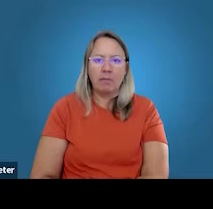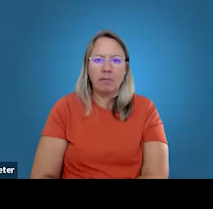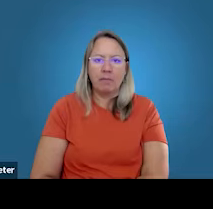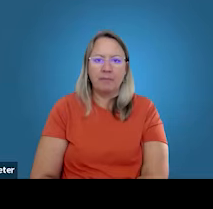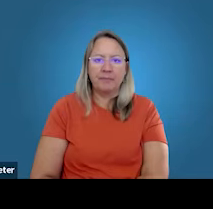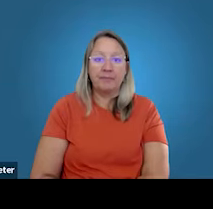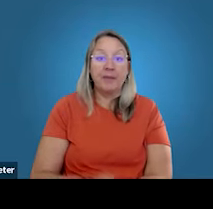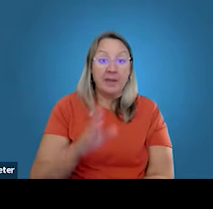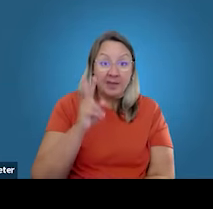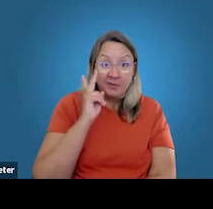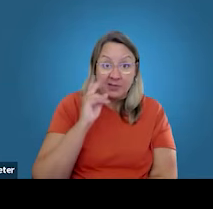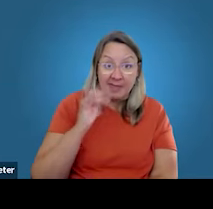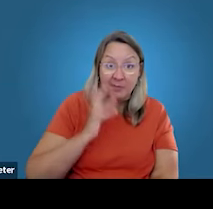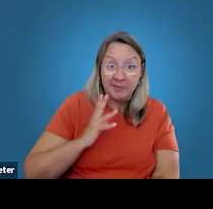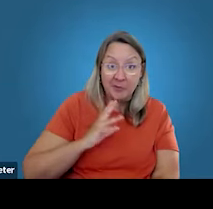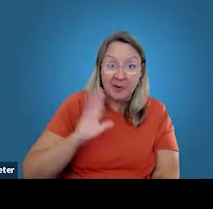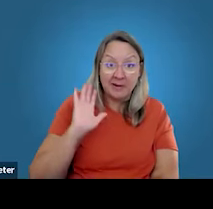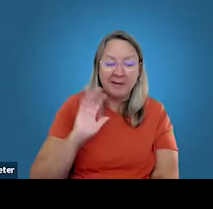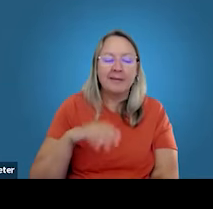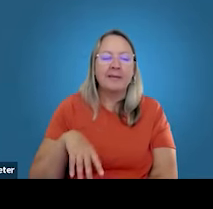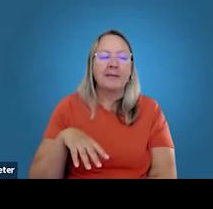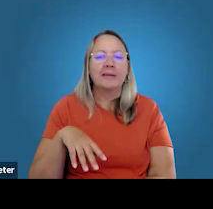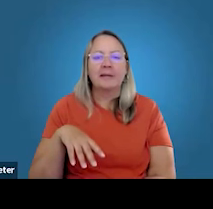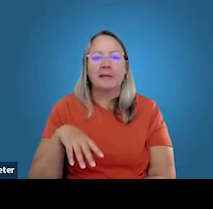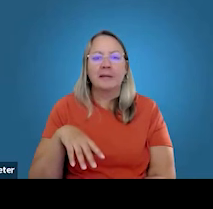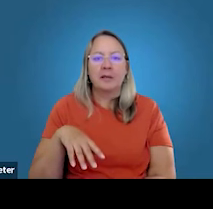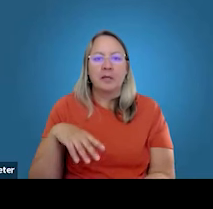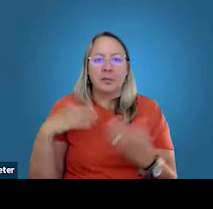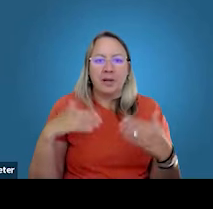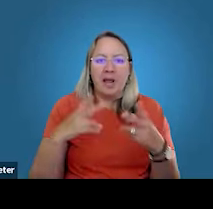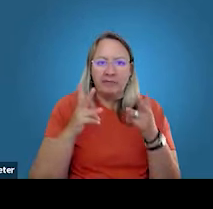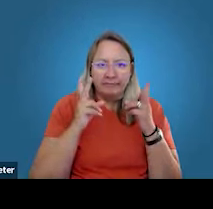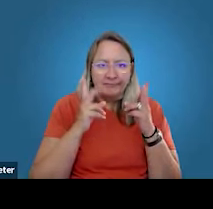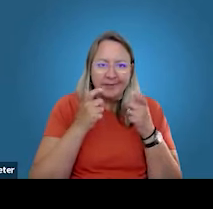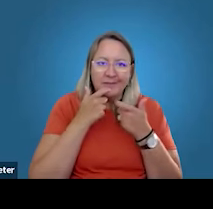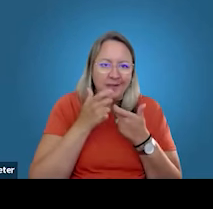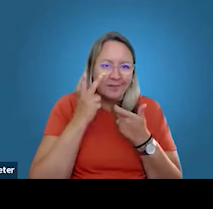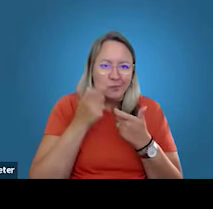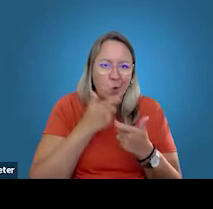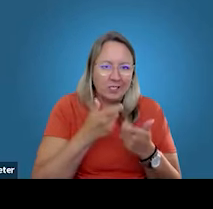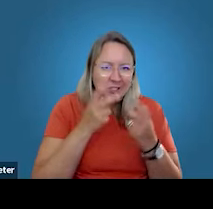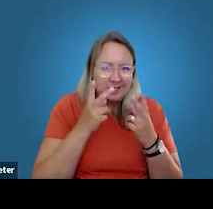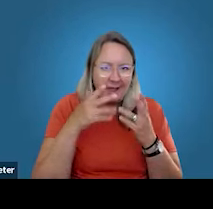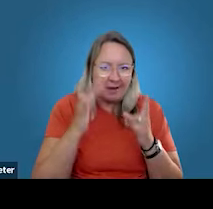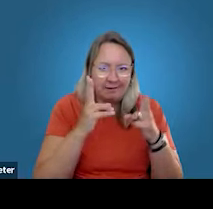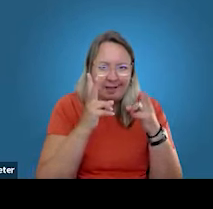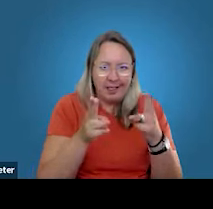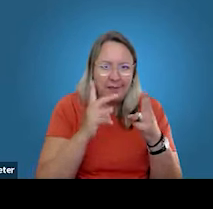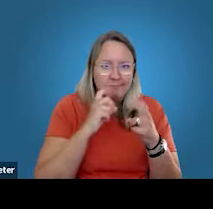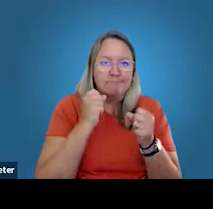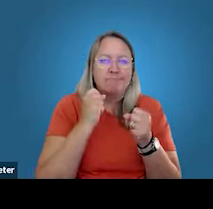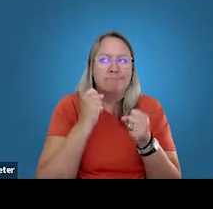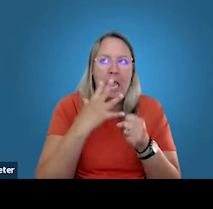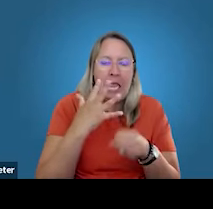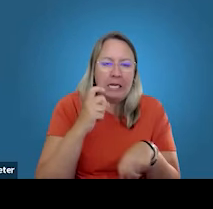So whether you've seen that before or not, I mean, I've seen that clip now hundreds and hundreds and hundreds of times because we run storytelling sessions all of the time. And